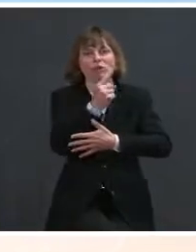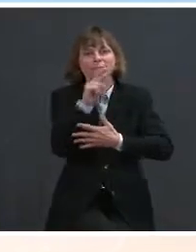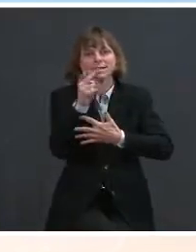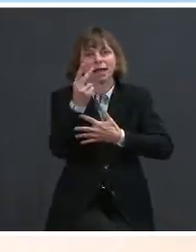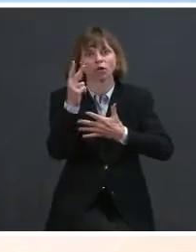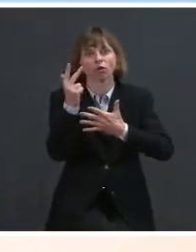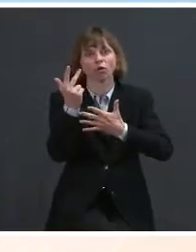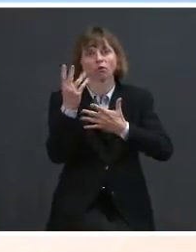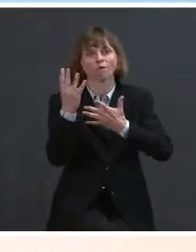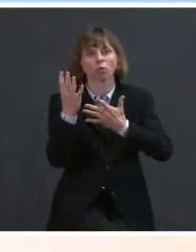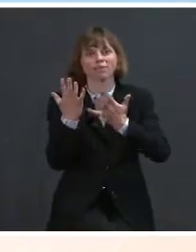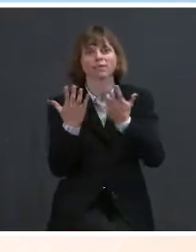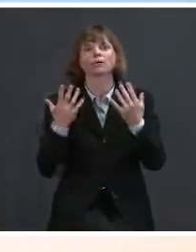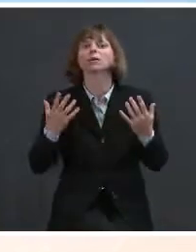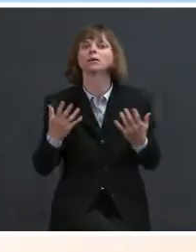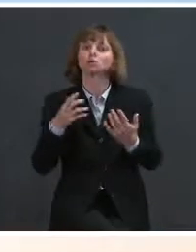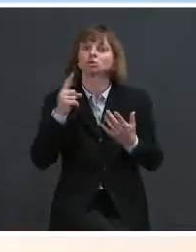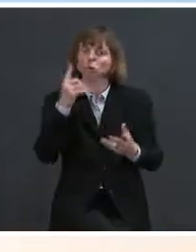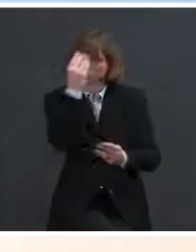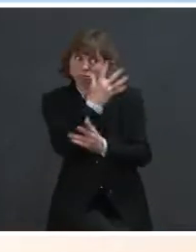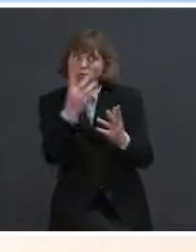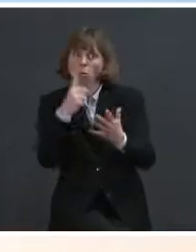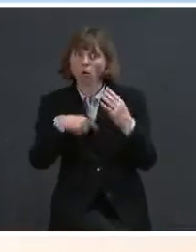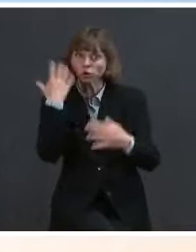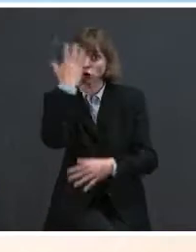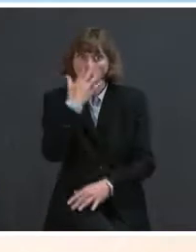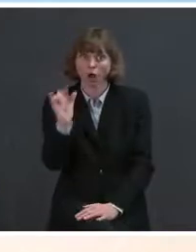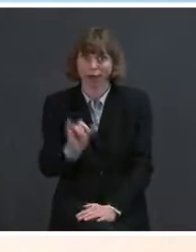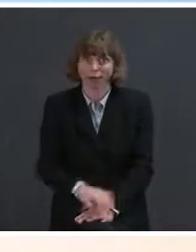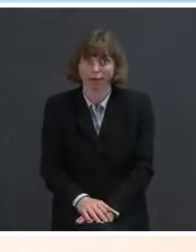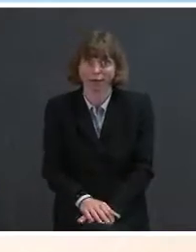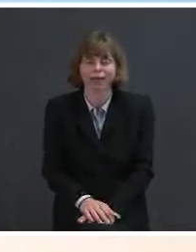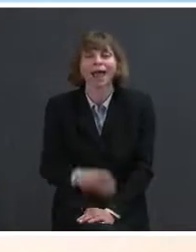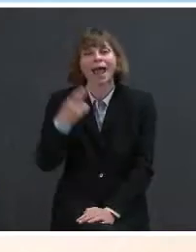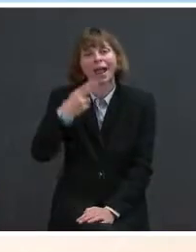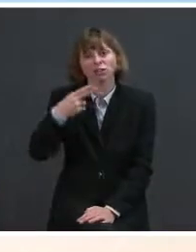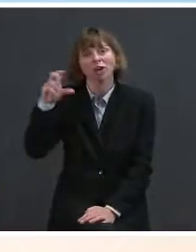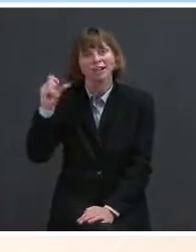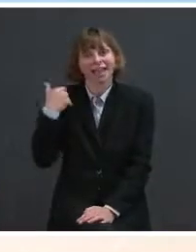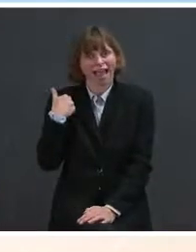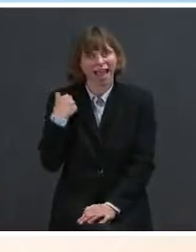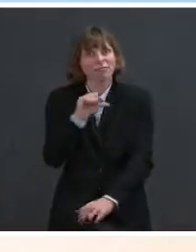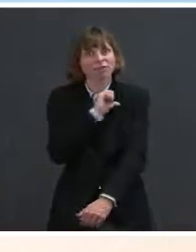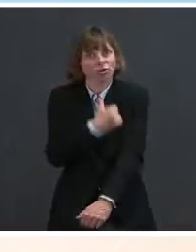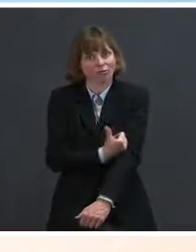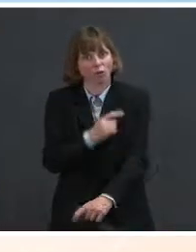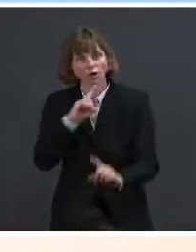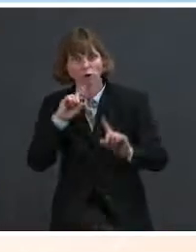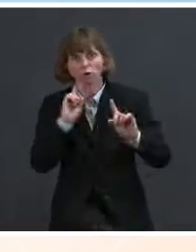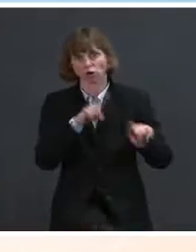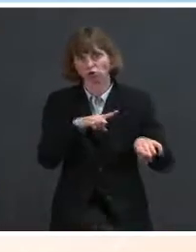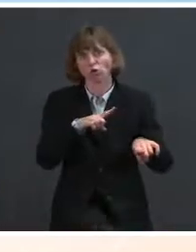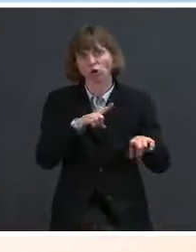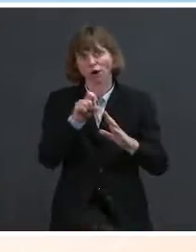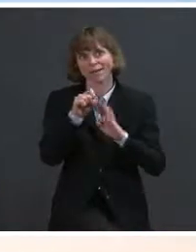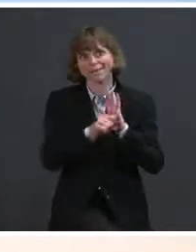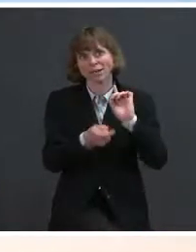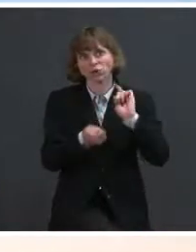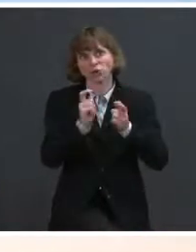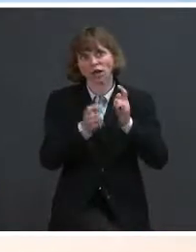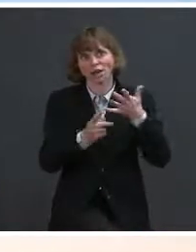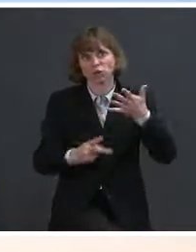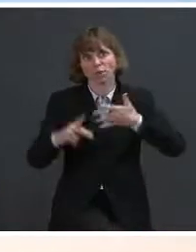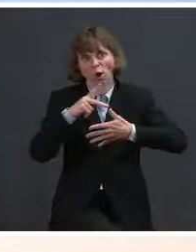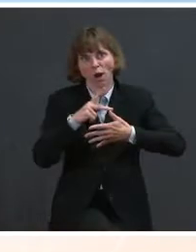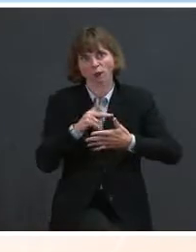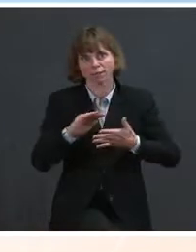conveying what that should look like, and HHS has the authority to direct states to adjust their prioritization. And they made that